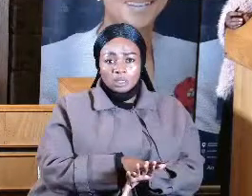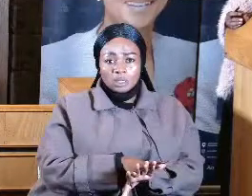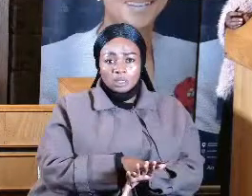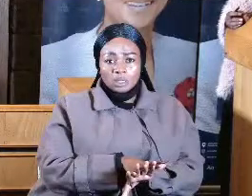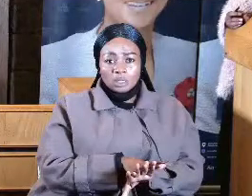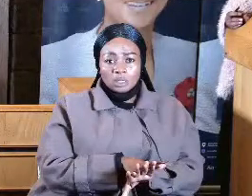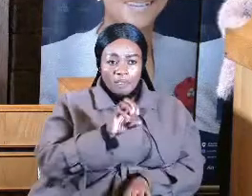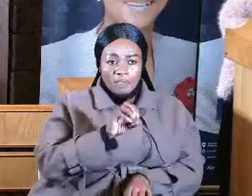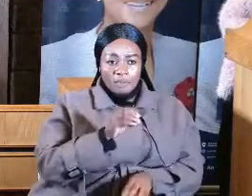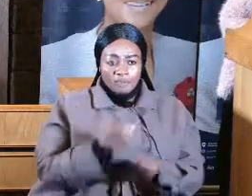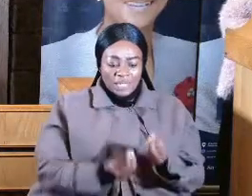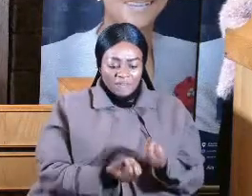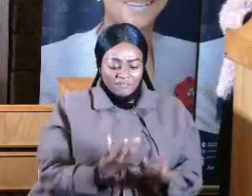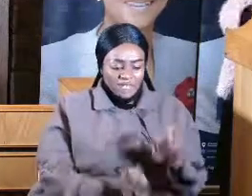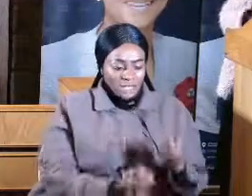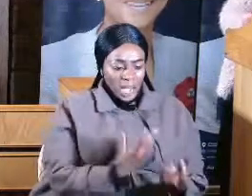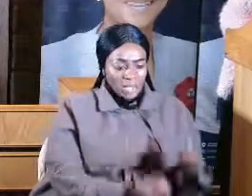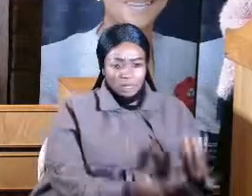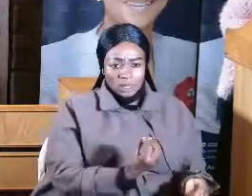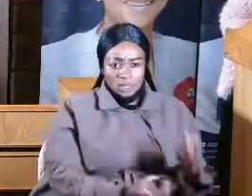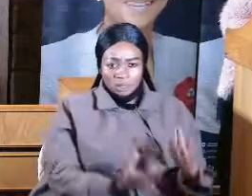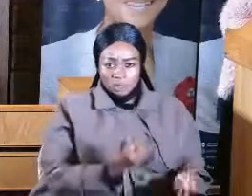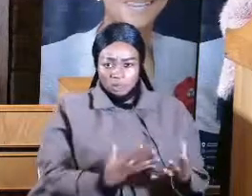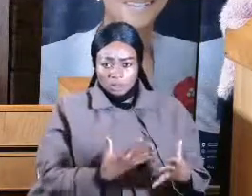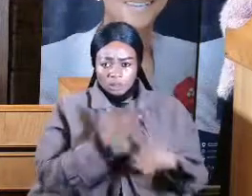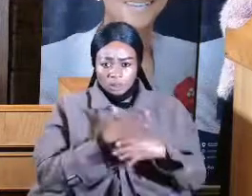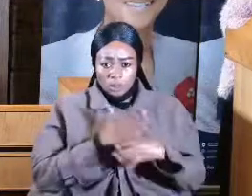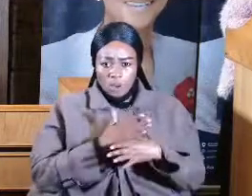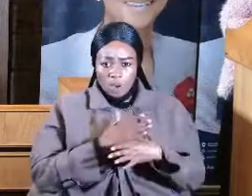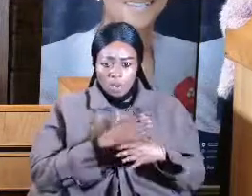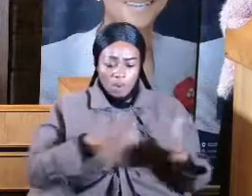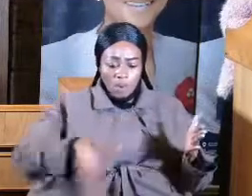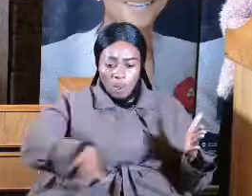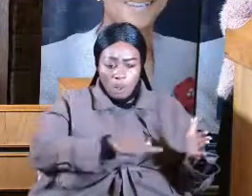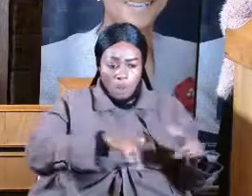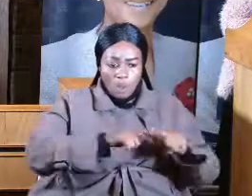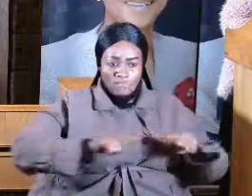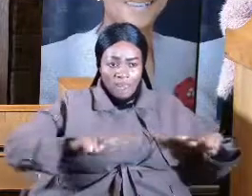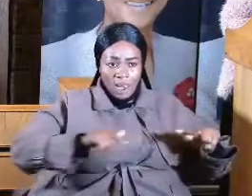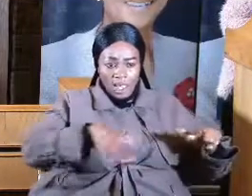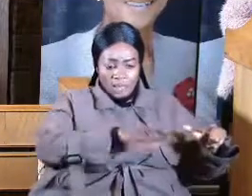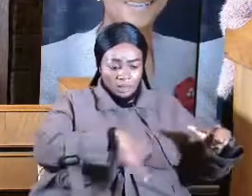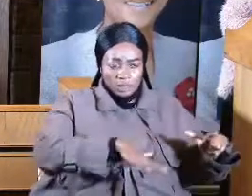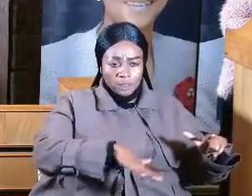fertilizers, your chemicals for us to work the land. There's no even single